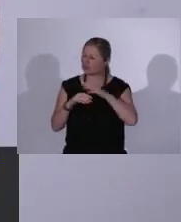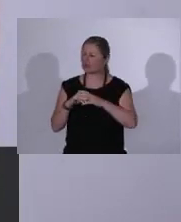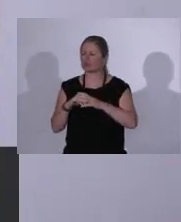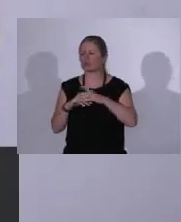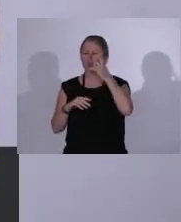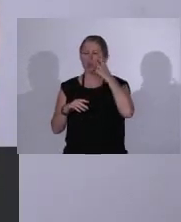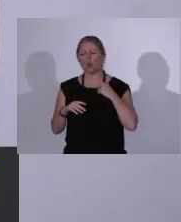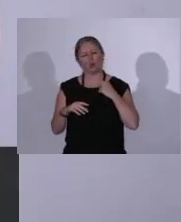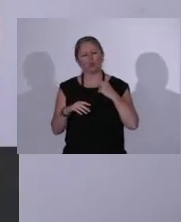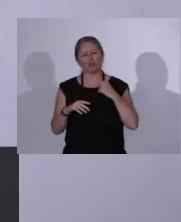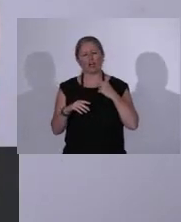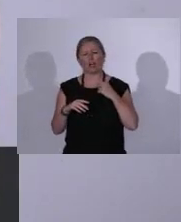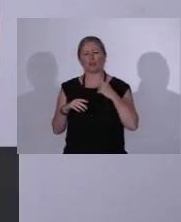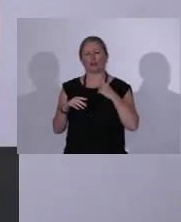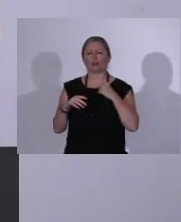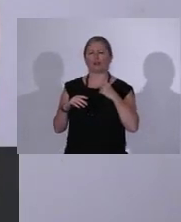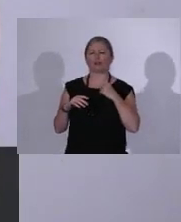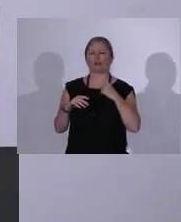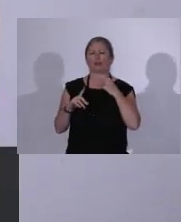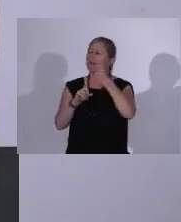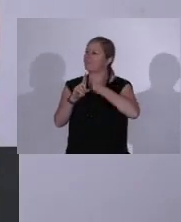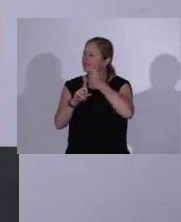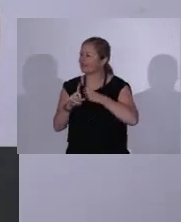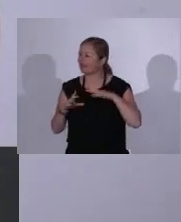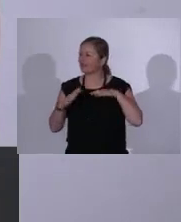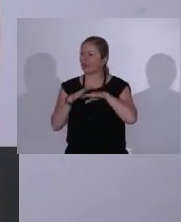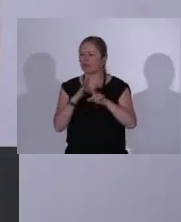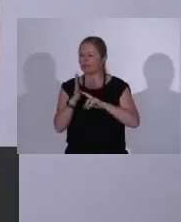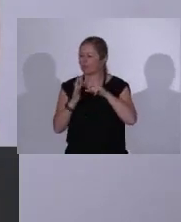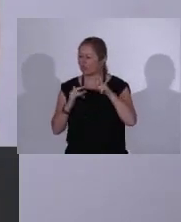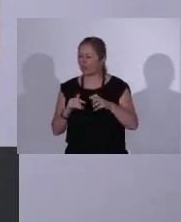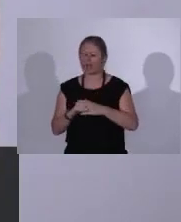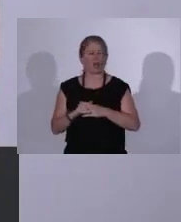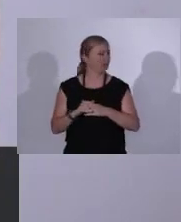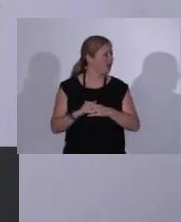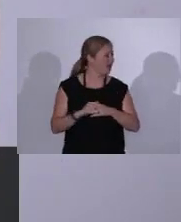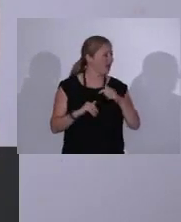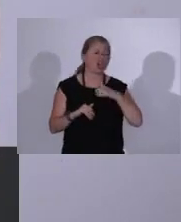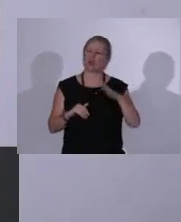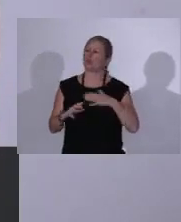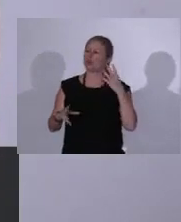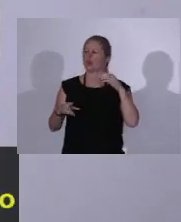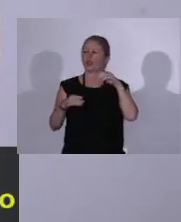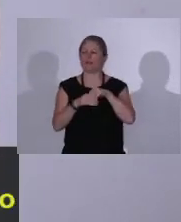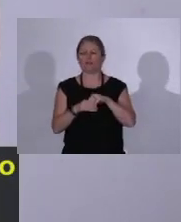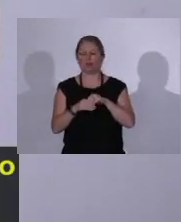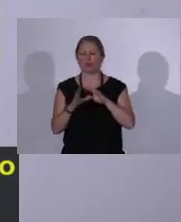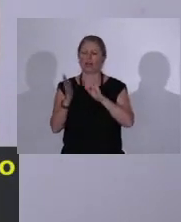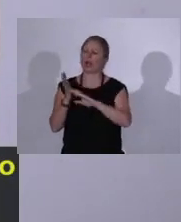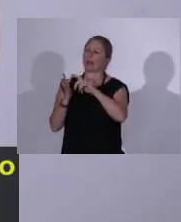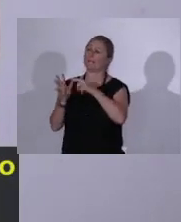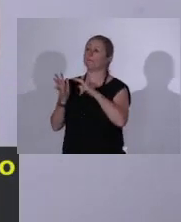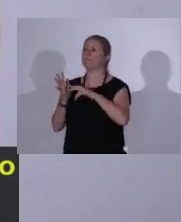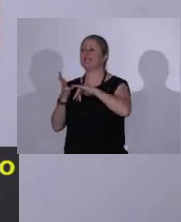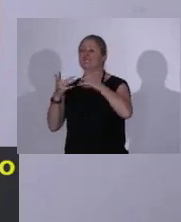There's active ageing ambassadors we talk to around the state. I don't want to get involved in means testing people, so